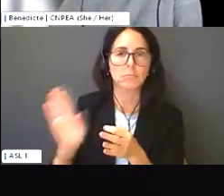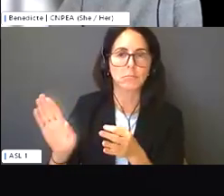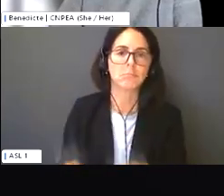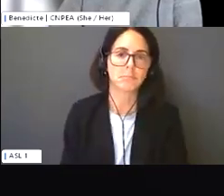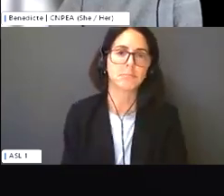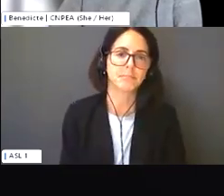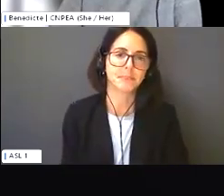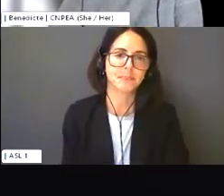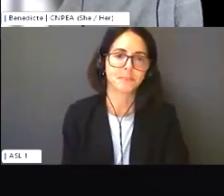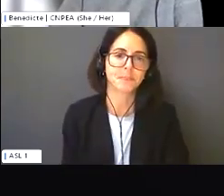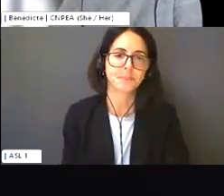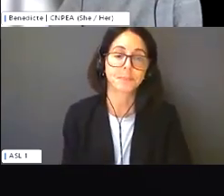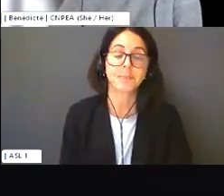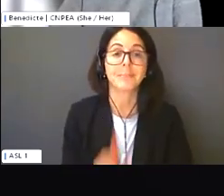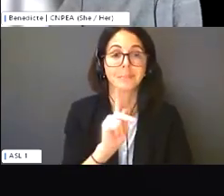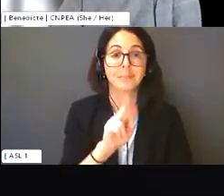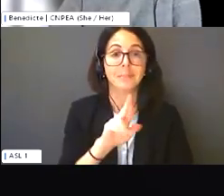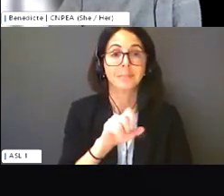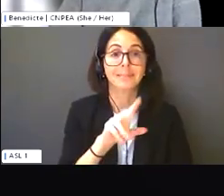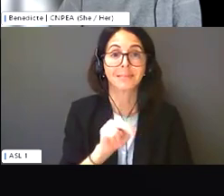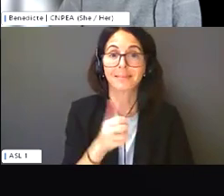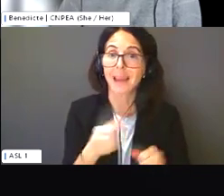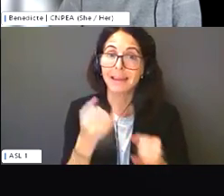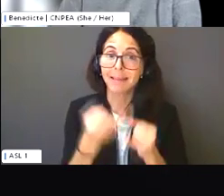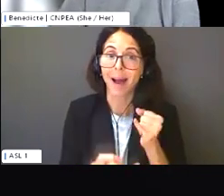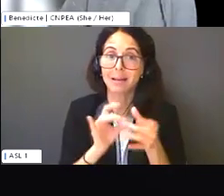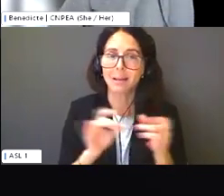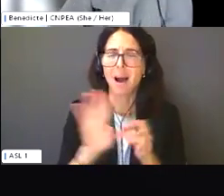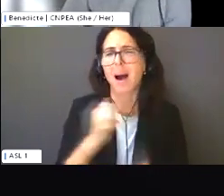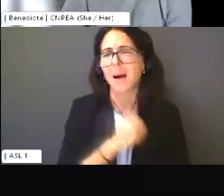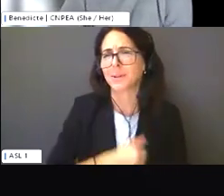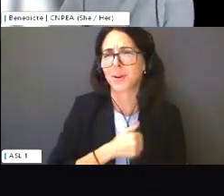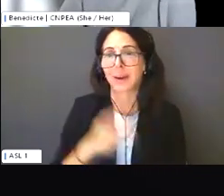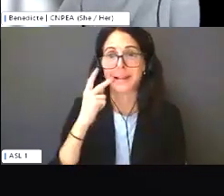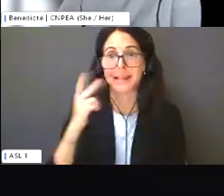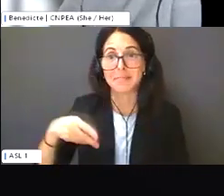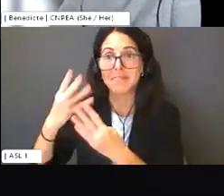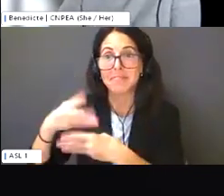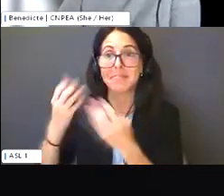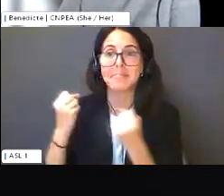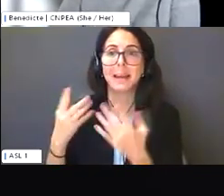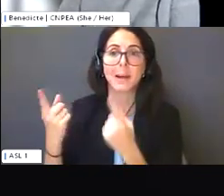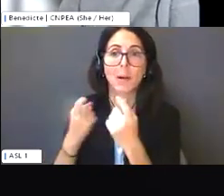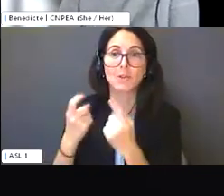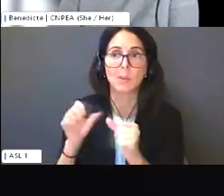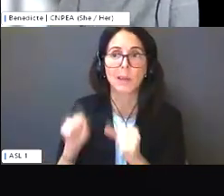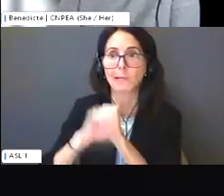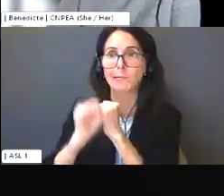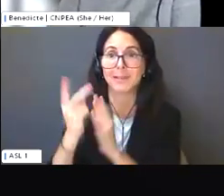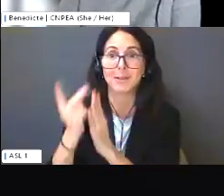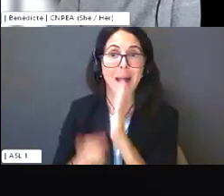Kirsten, any final words? I'm sorry we can't get to every question, but I think we could be here for another 2 hours if we